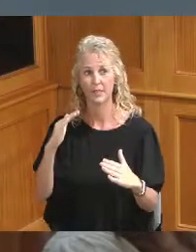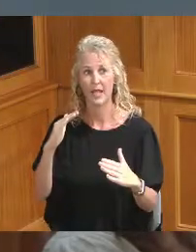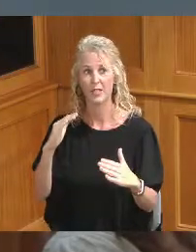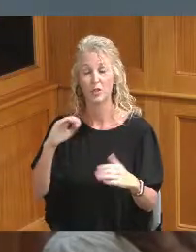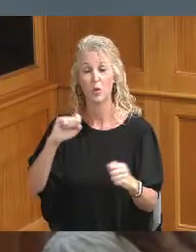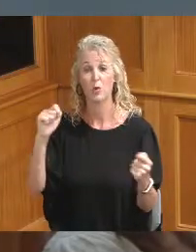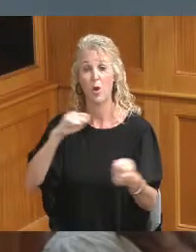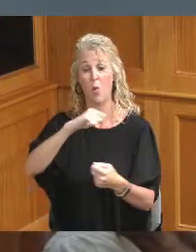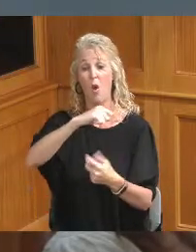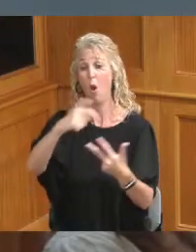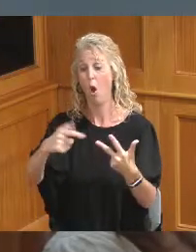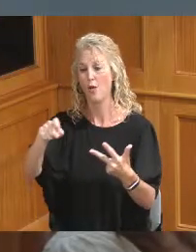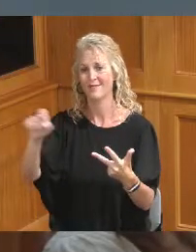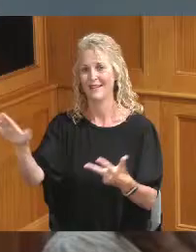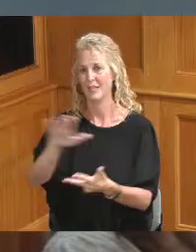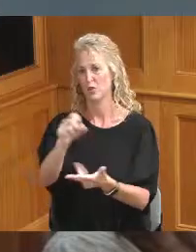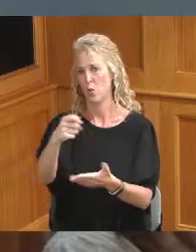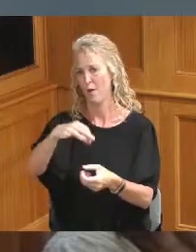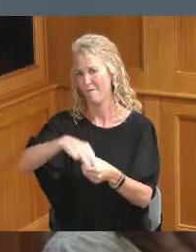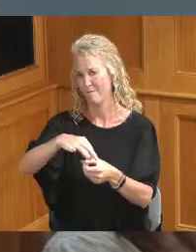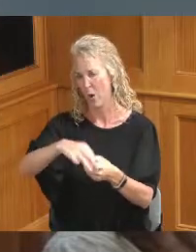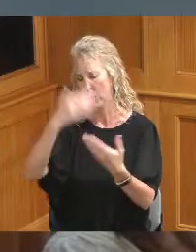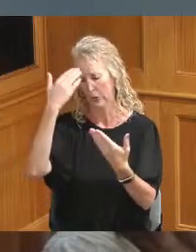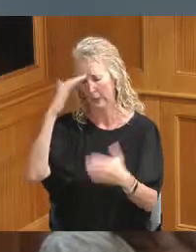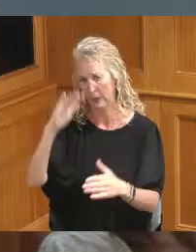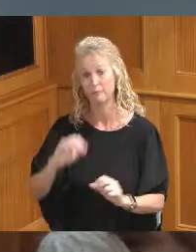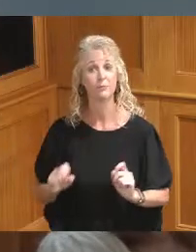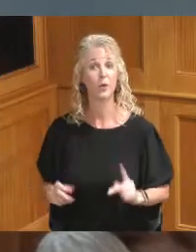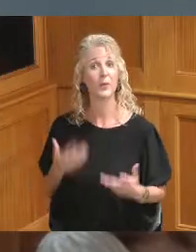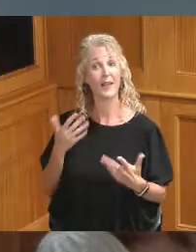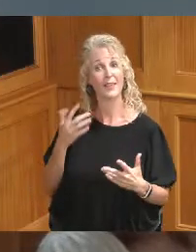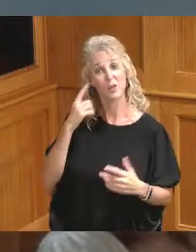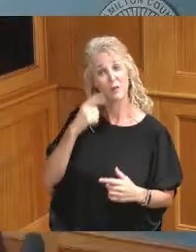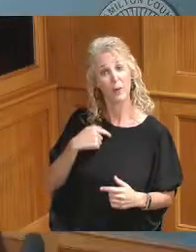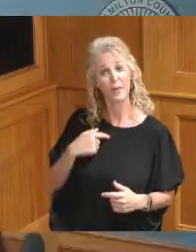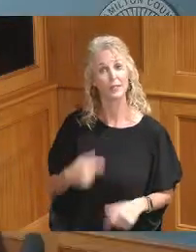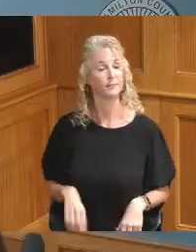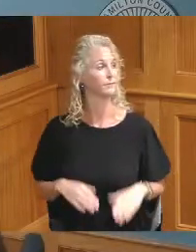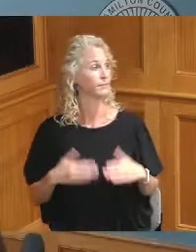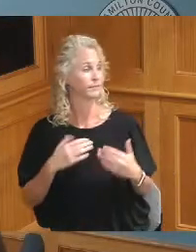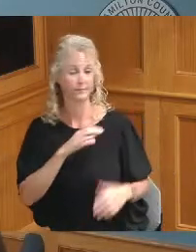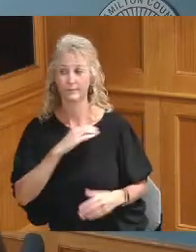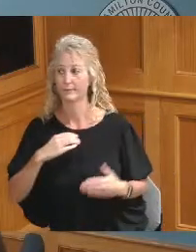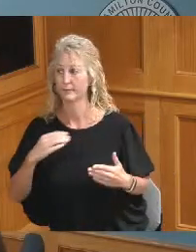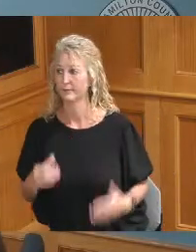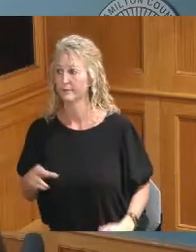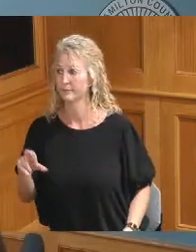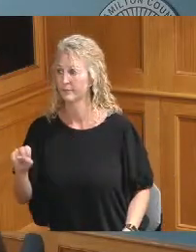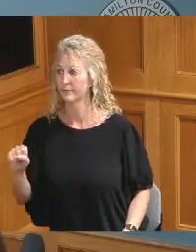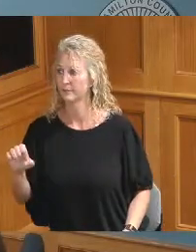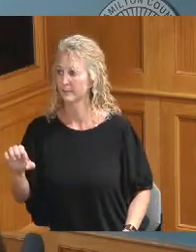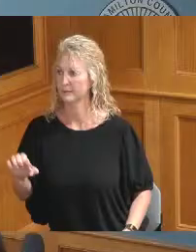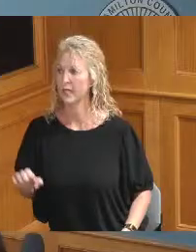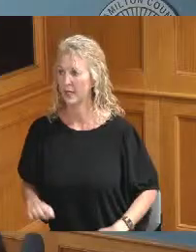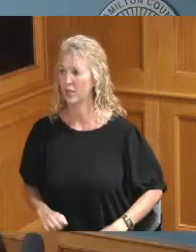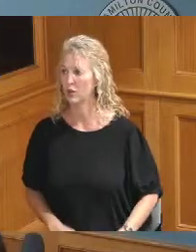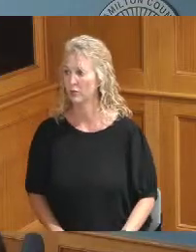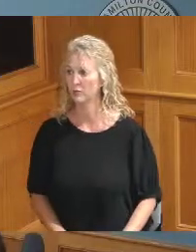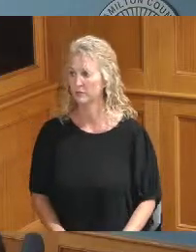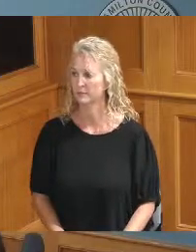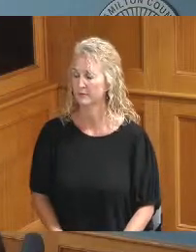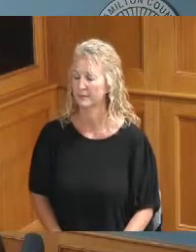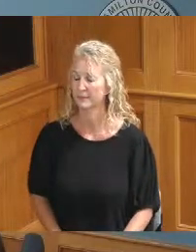need legislation approved, but. All right. That's all I have. Thanks. Thank you. Commissioner Reese?